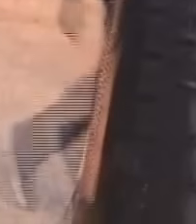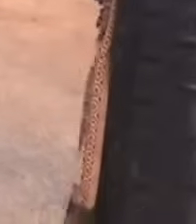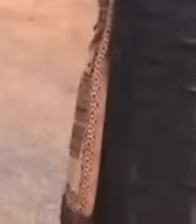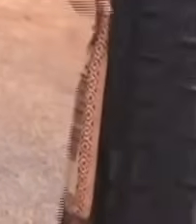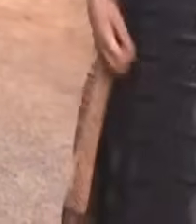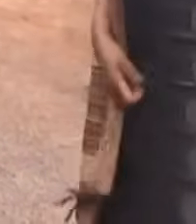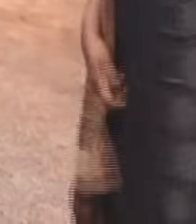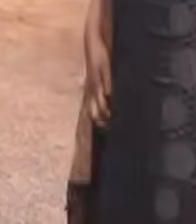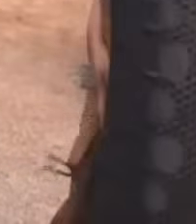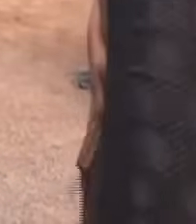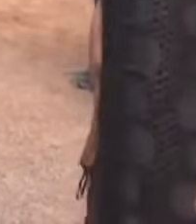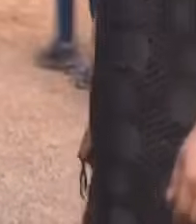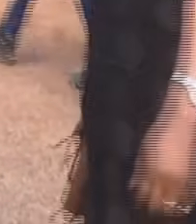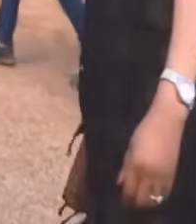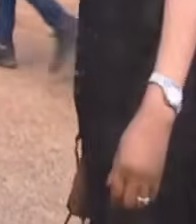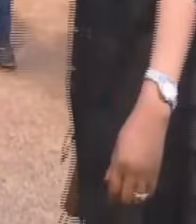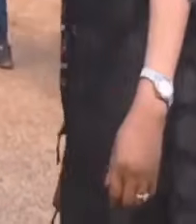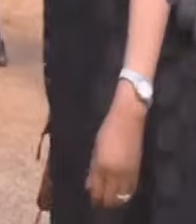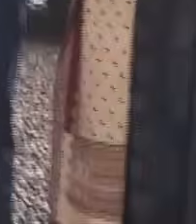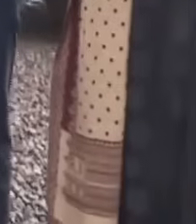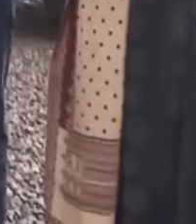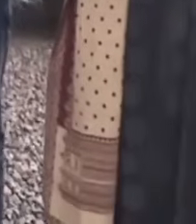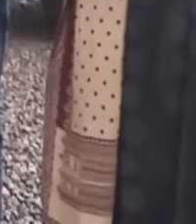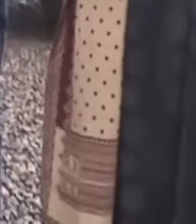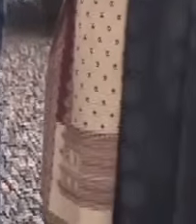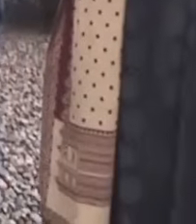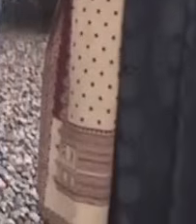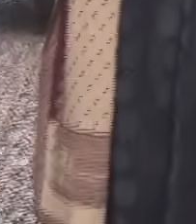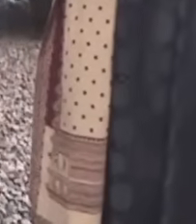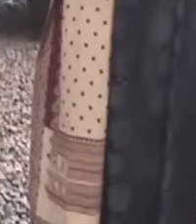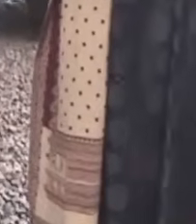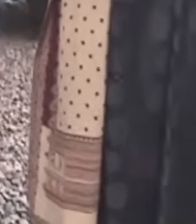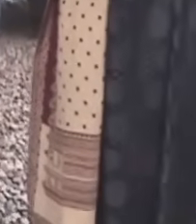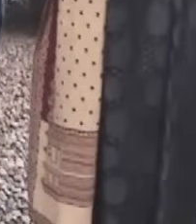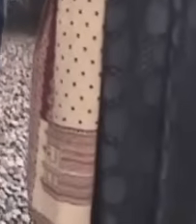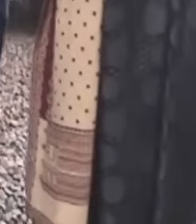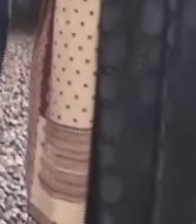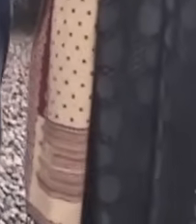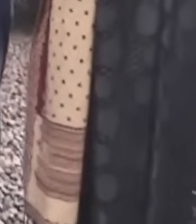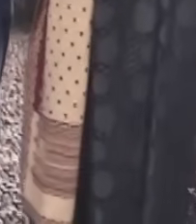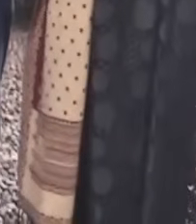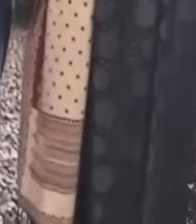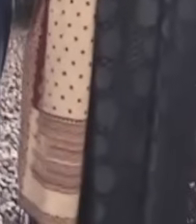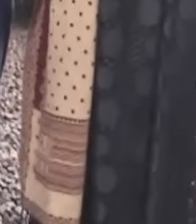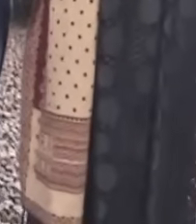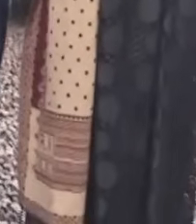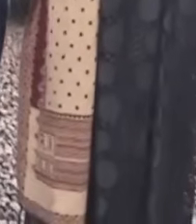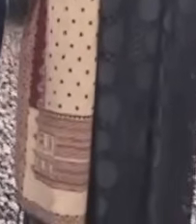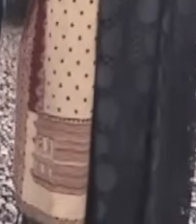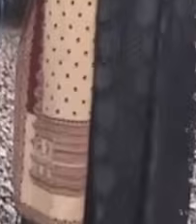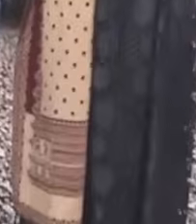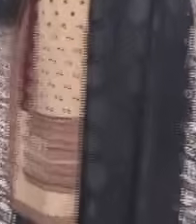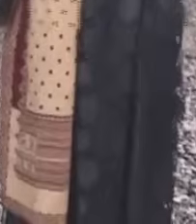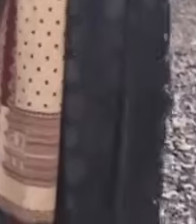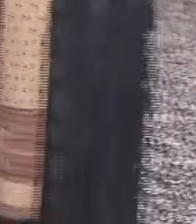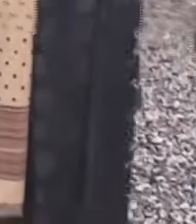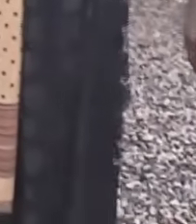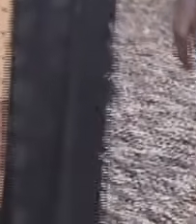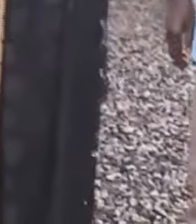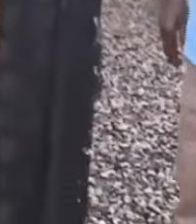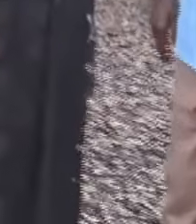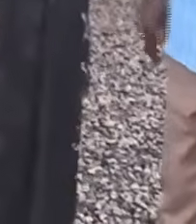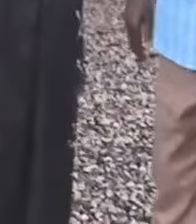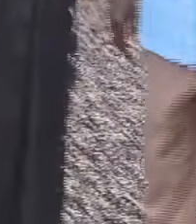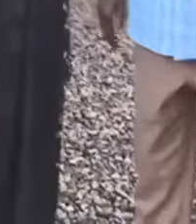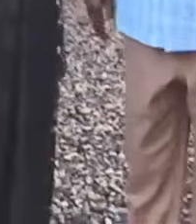Monday, 23rd March 2026. Madam First Deputy Speaker was welcomed into the district by